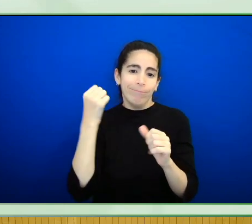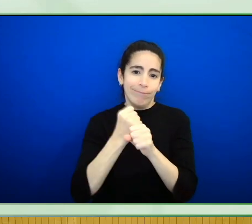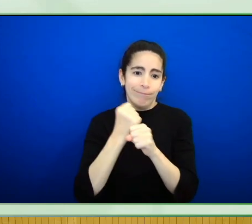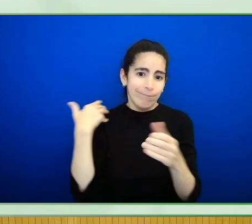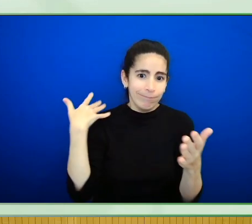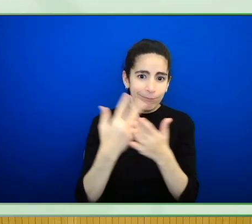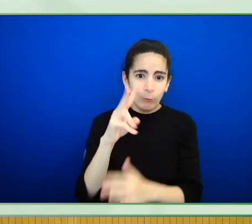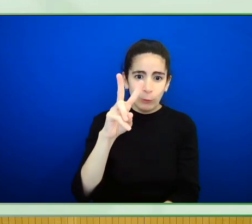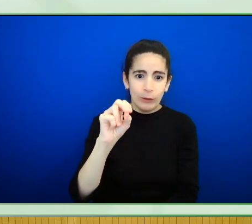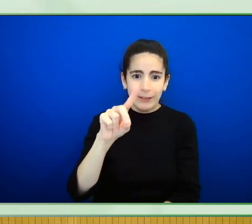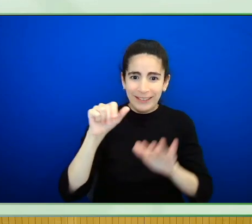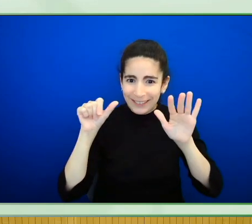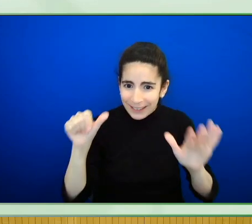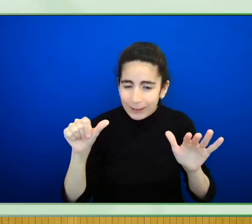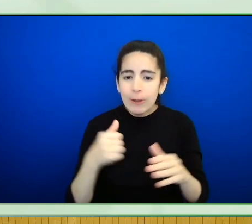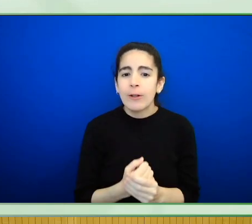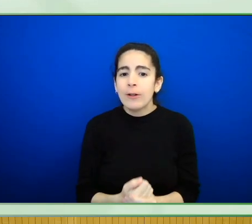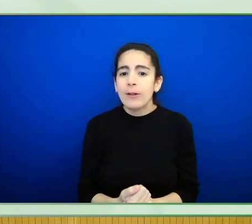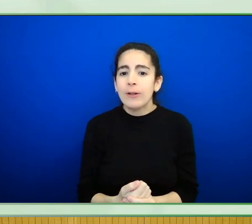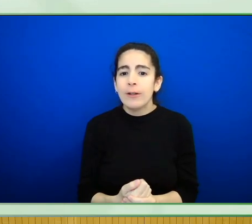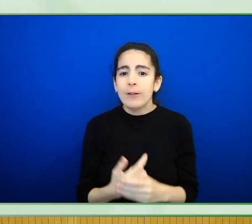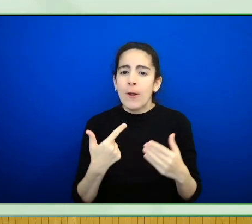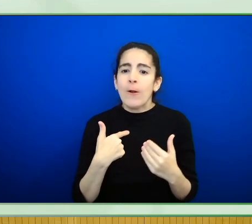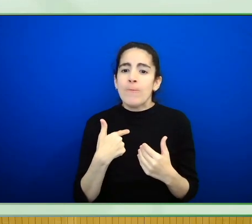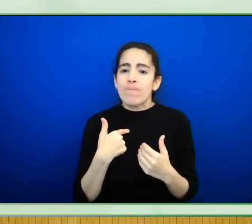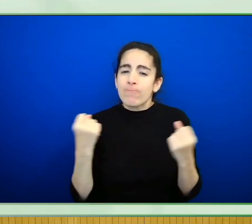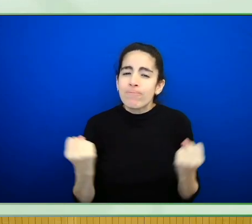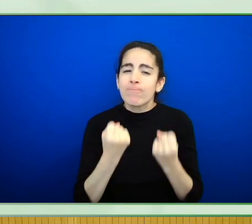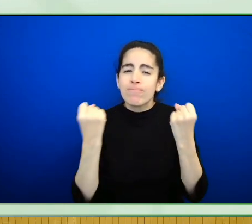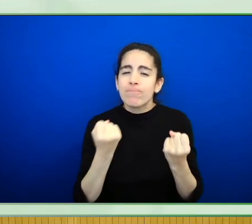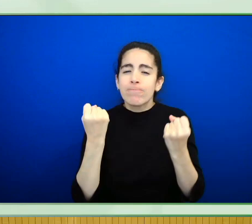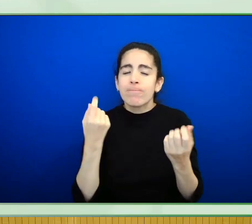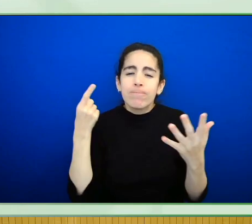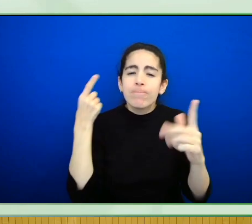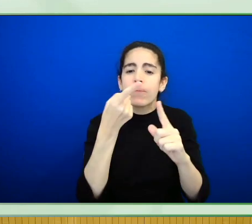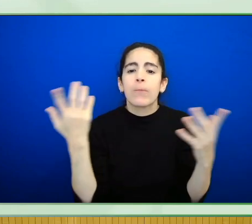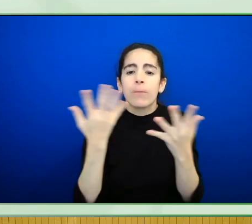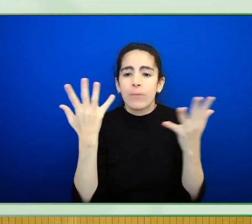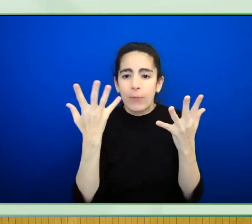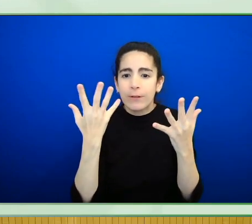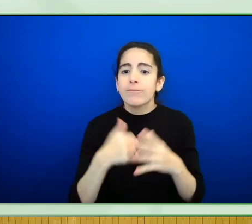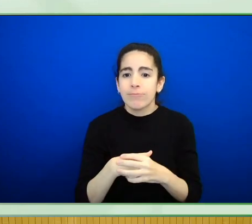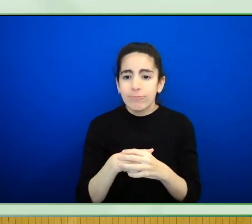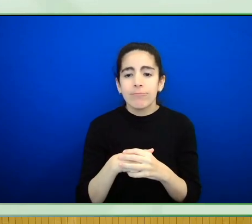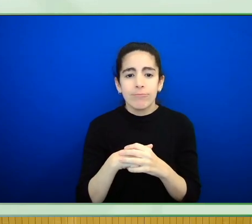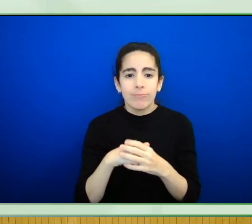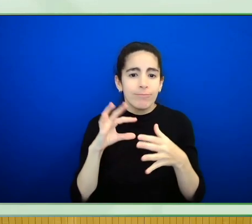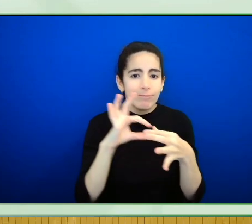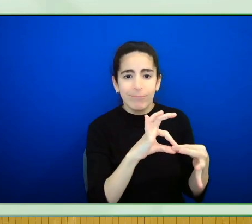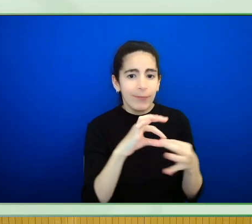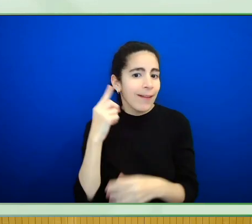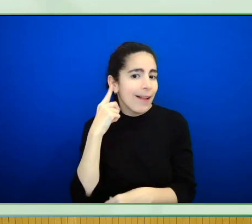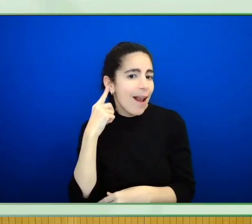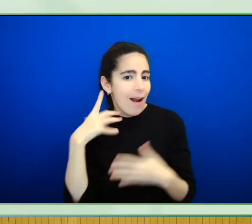promotion, diagnosis, and treatment of hearing health. Our main activities are in screenings, diagnosis,